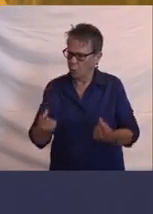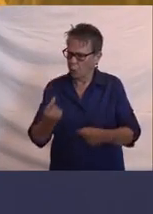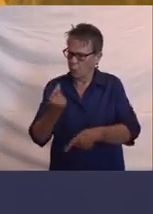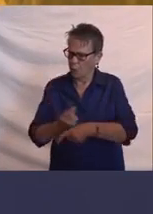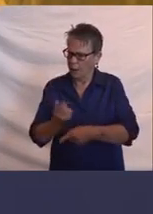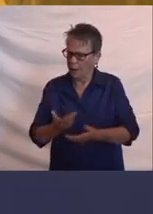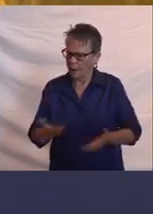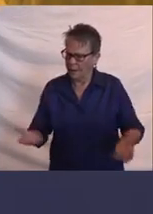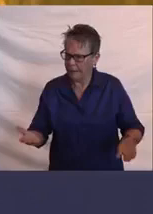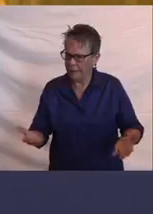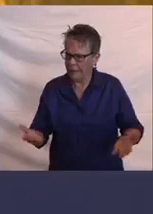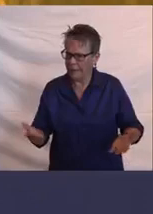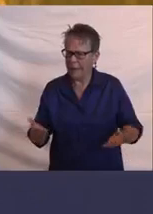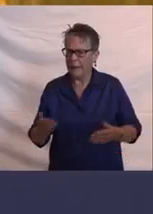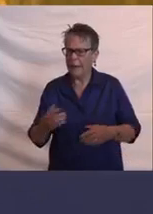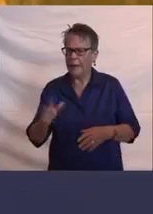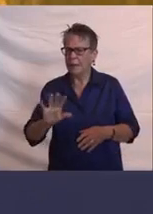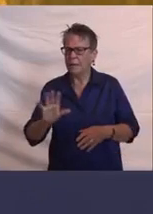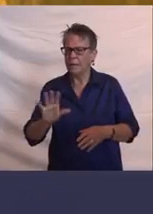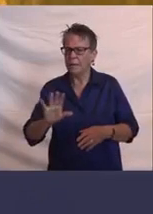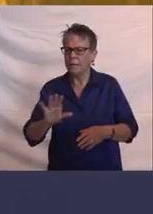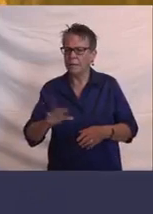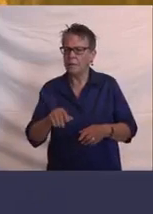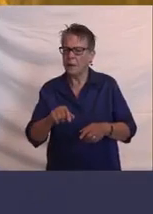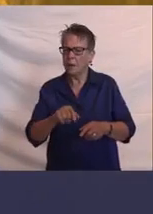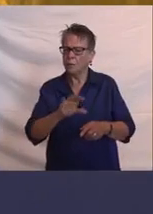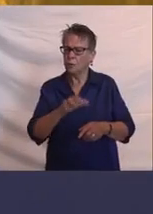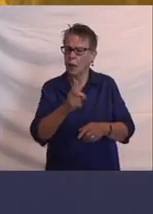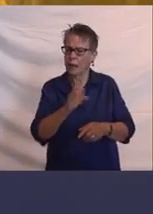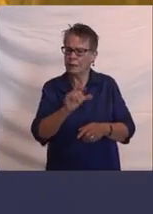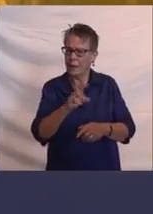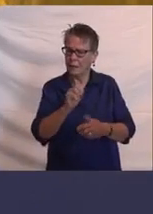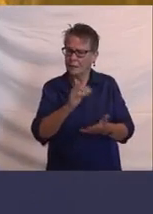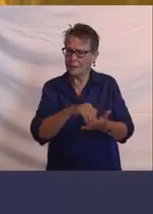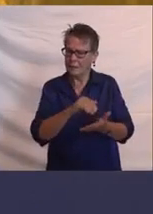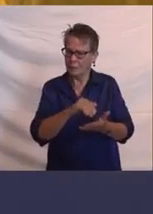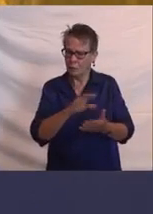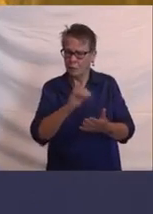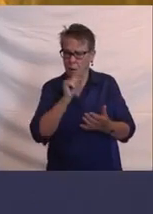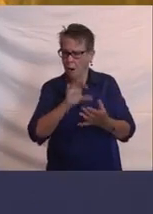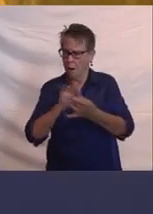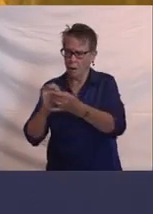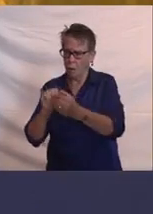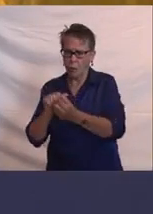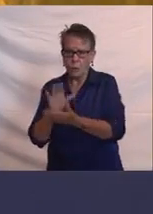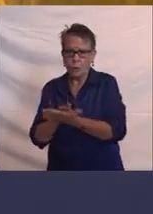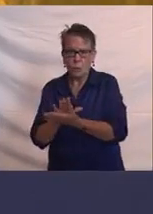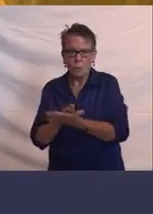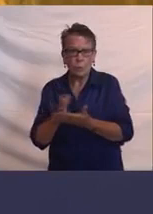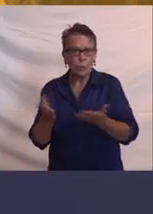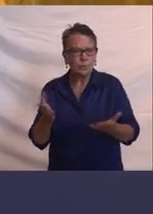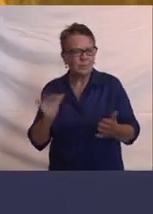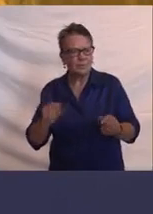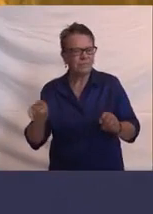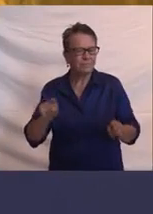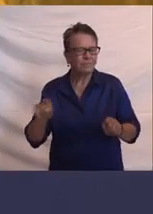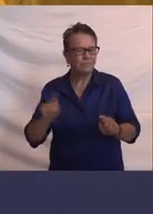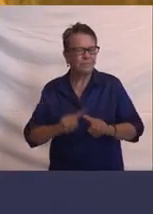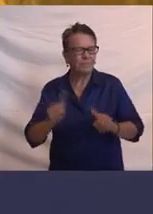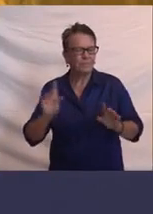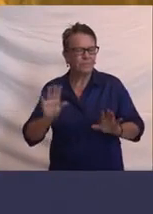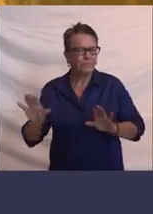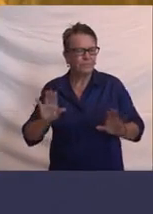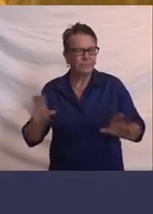X, and you know that you're having a conversation with someone who is responsible for that whole district. Daycare is clearly, child care is clearly a much